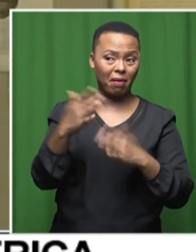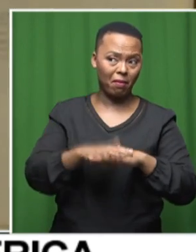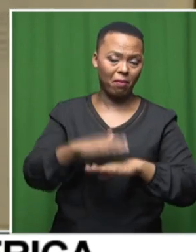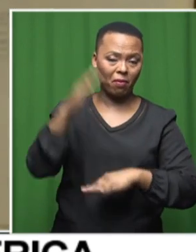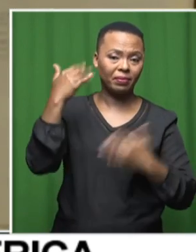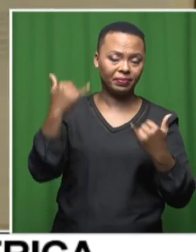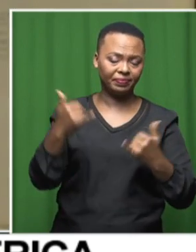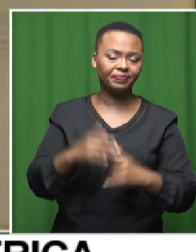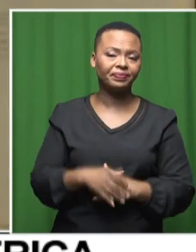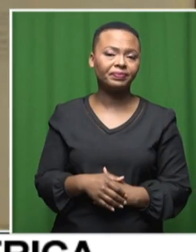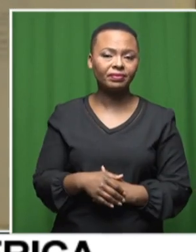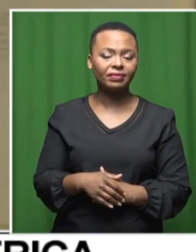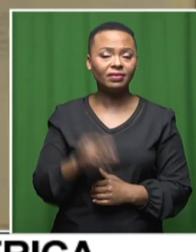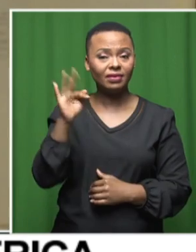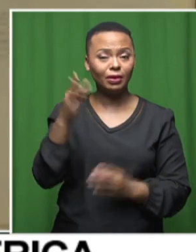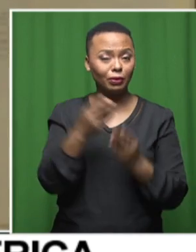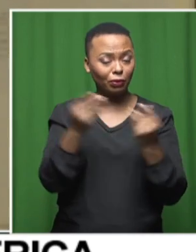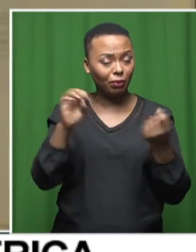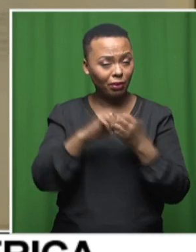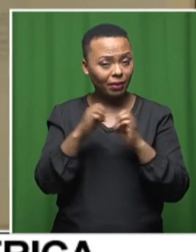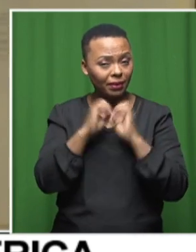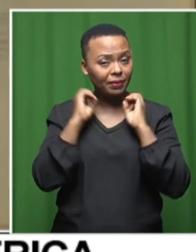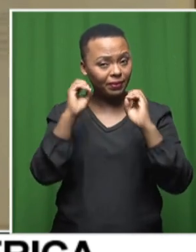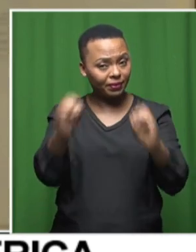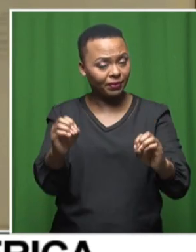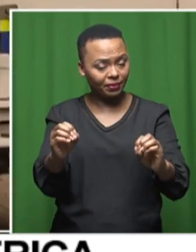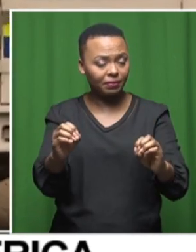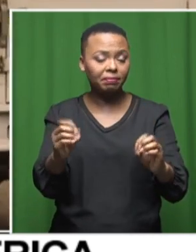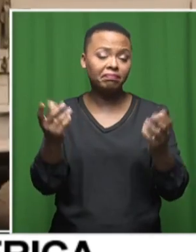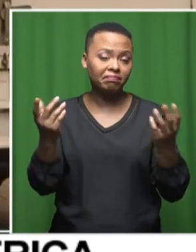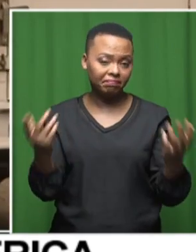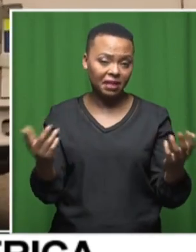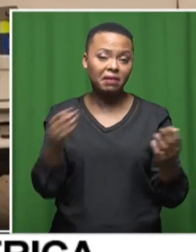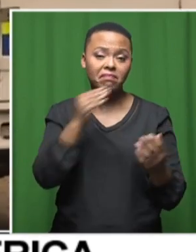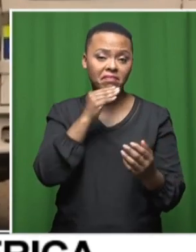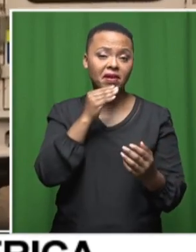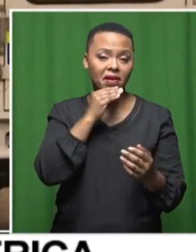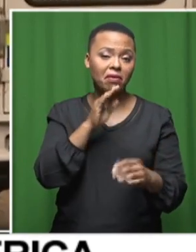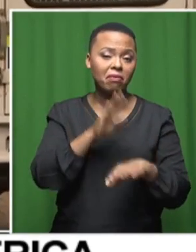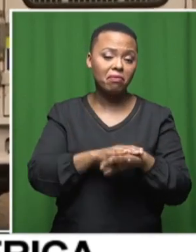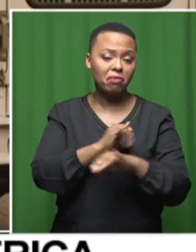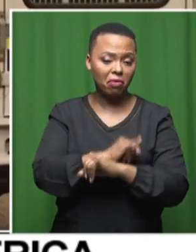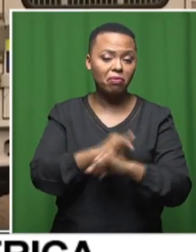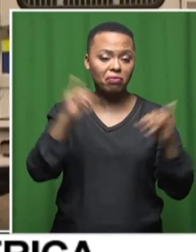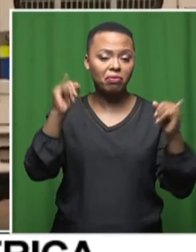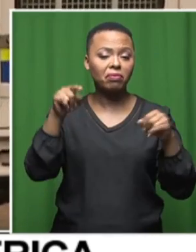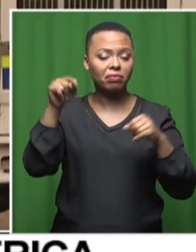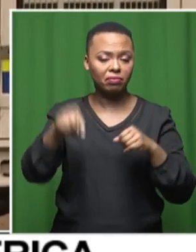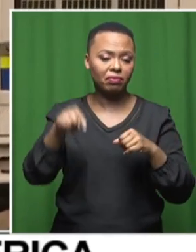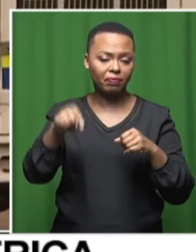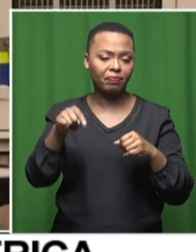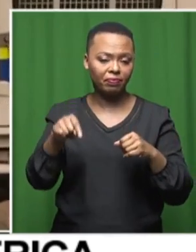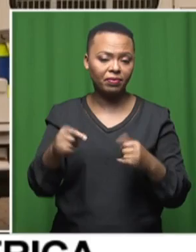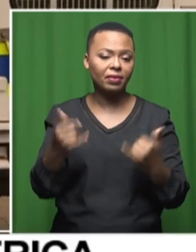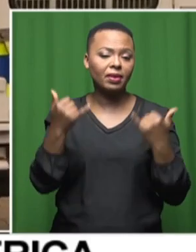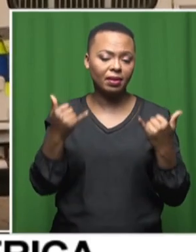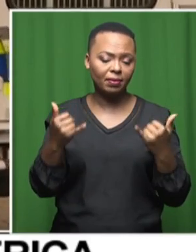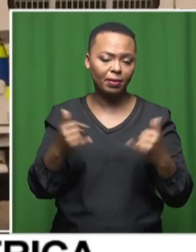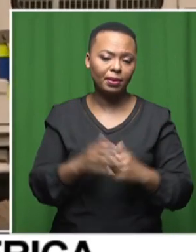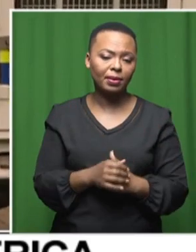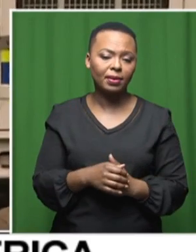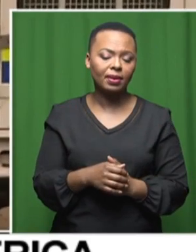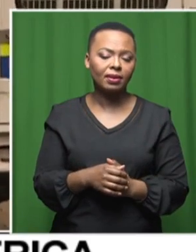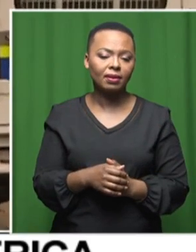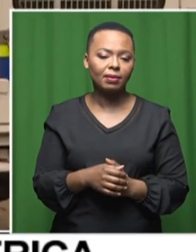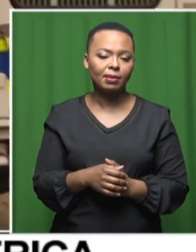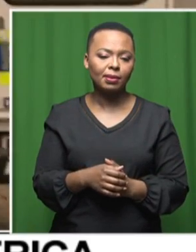And if we don't address that problem, we're just going to see an increase on a quarterly and a yearly basis. But